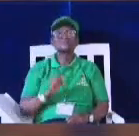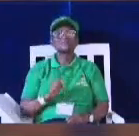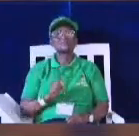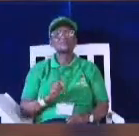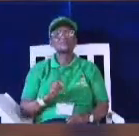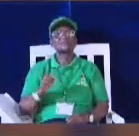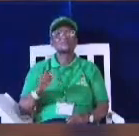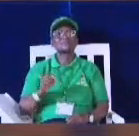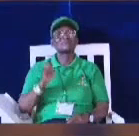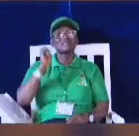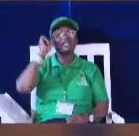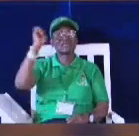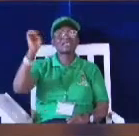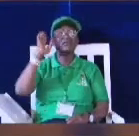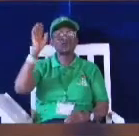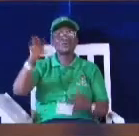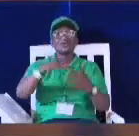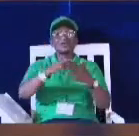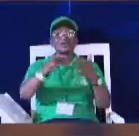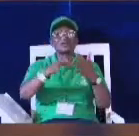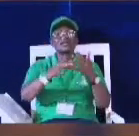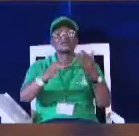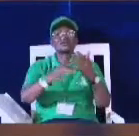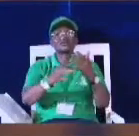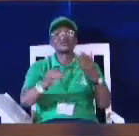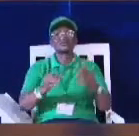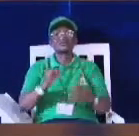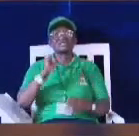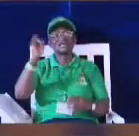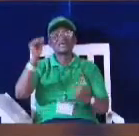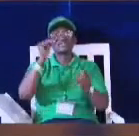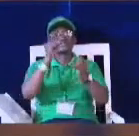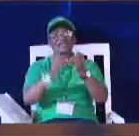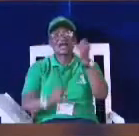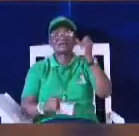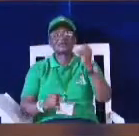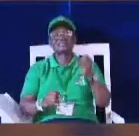He will choose his last meal.